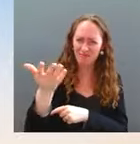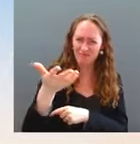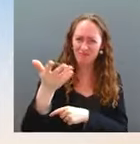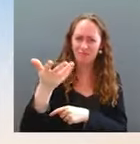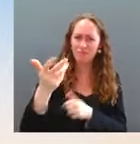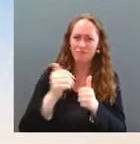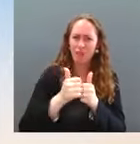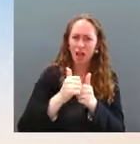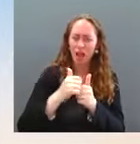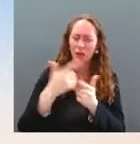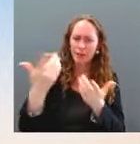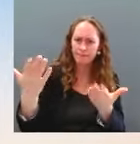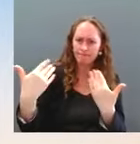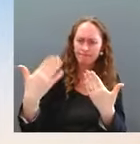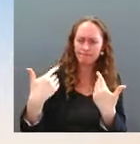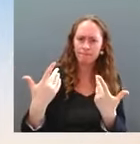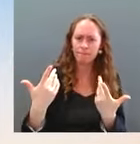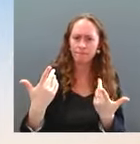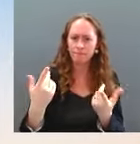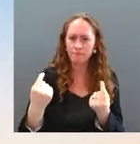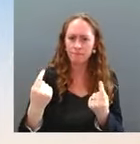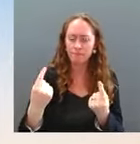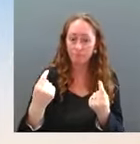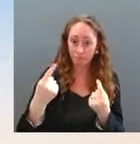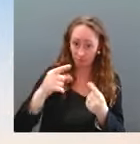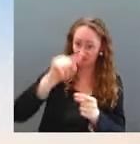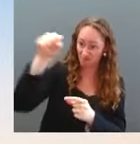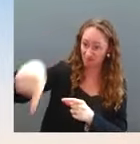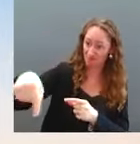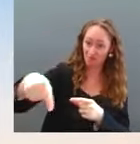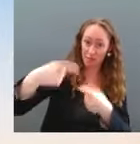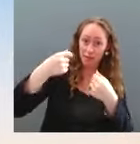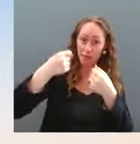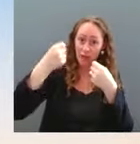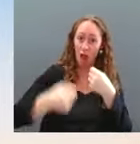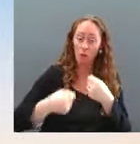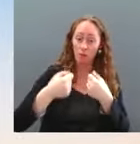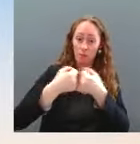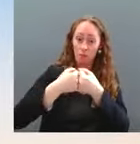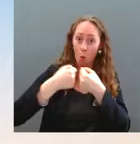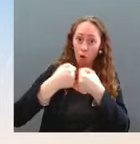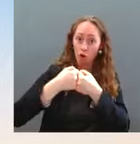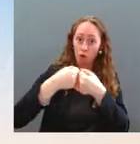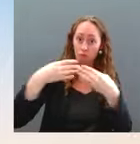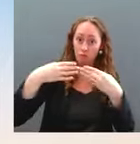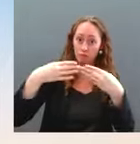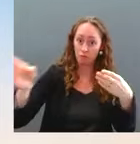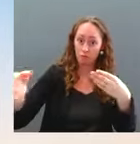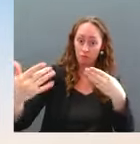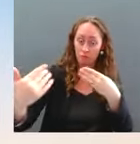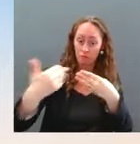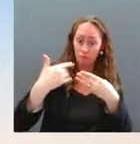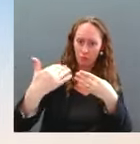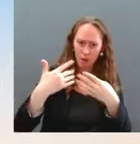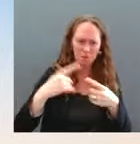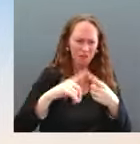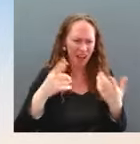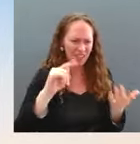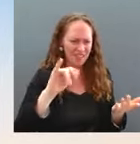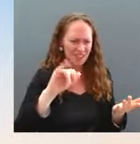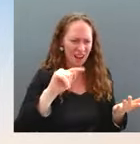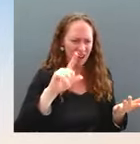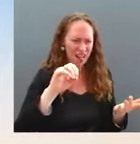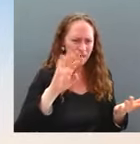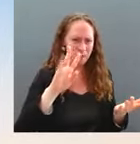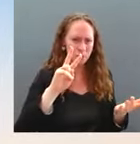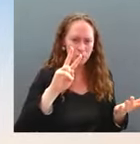Sure. Well, I would say that we are still working through the policy process that hopefully we'll have more to say on soon about what specific mechanisms